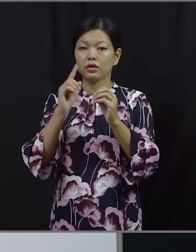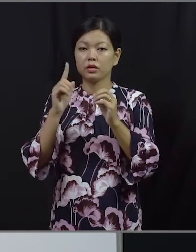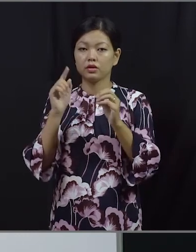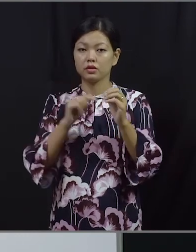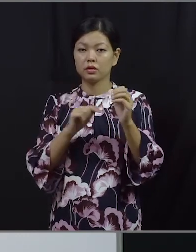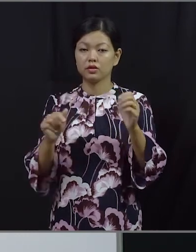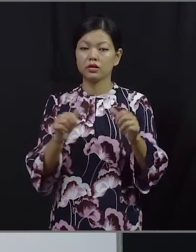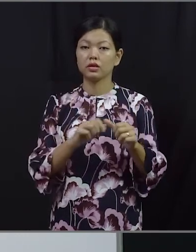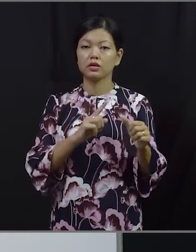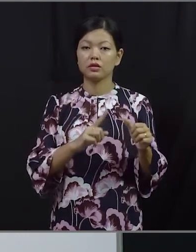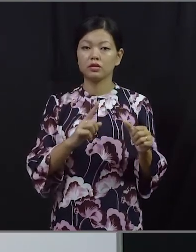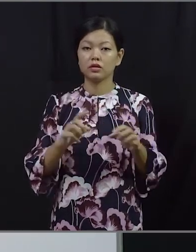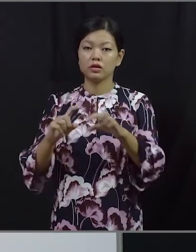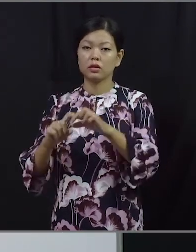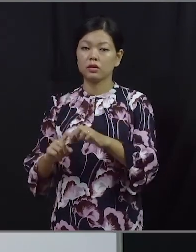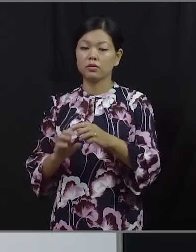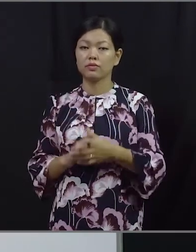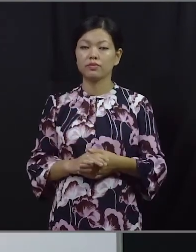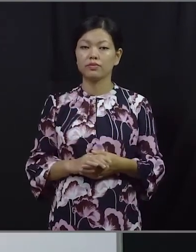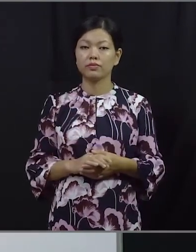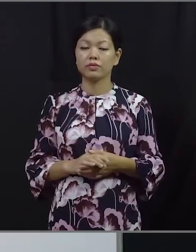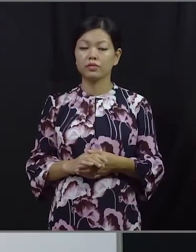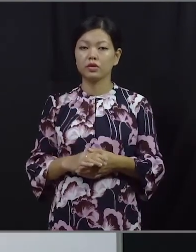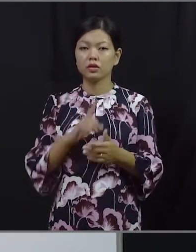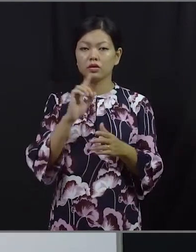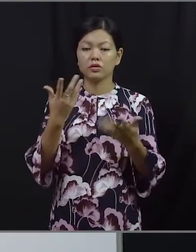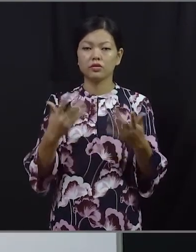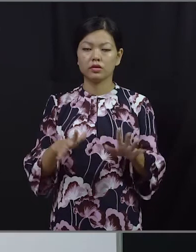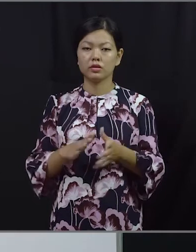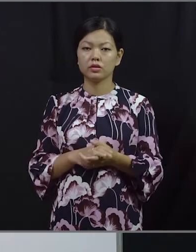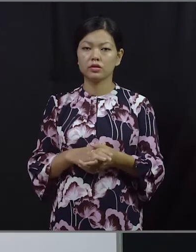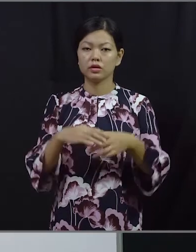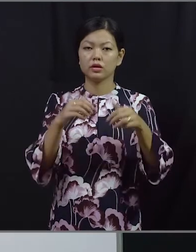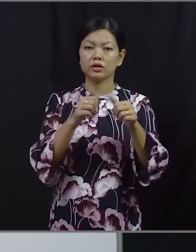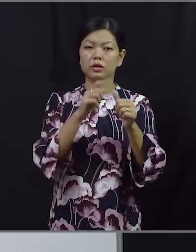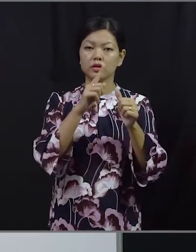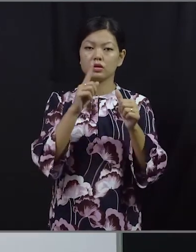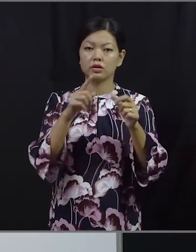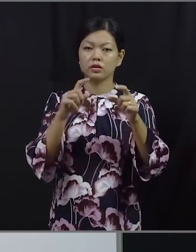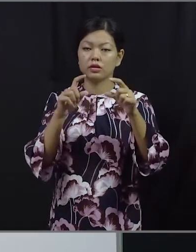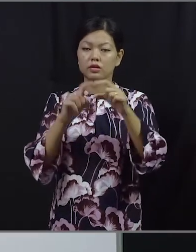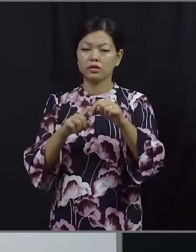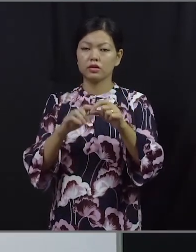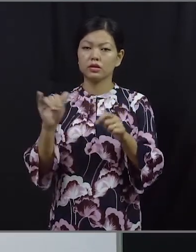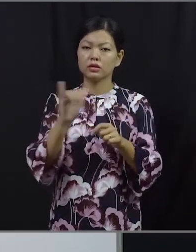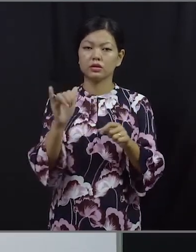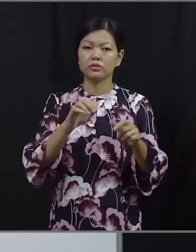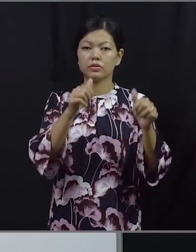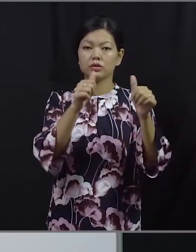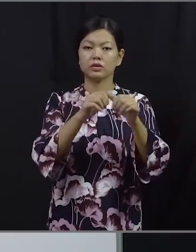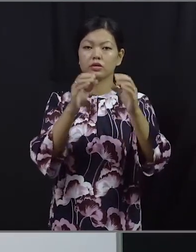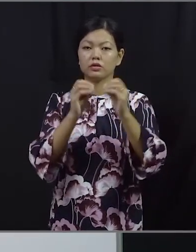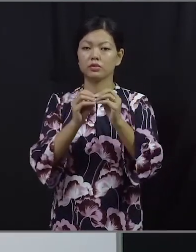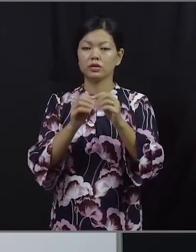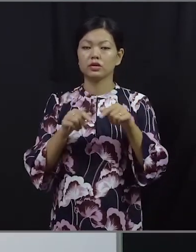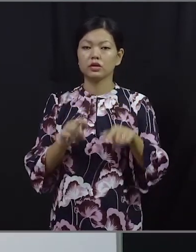by A double dash Q. As I already told you, this A double dash Q is equal to what? AB. So let's replace